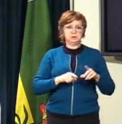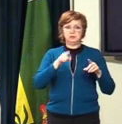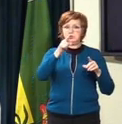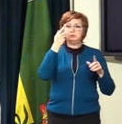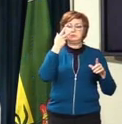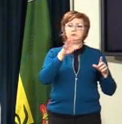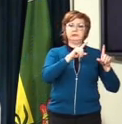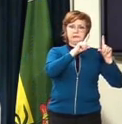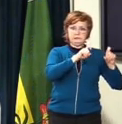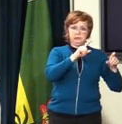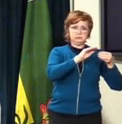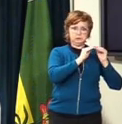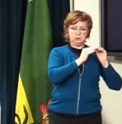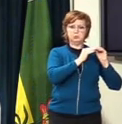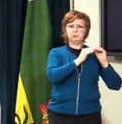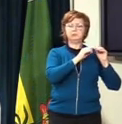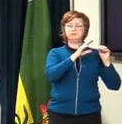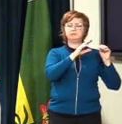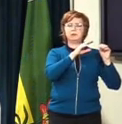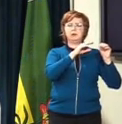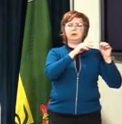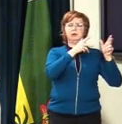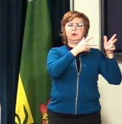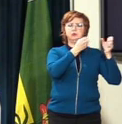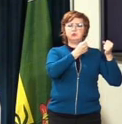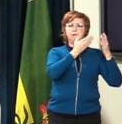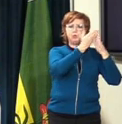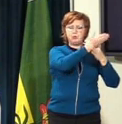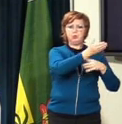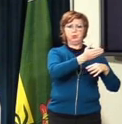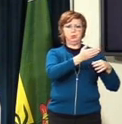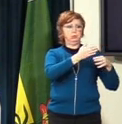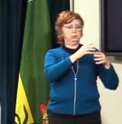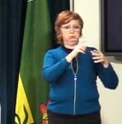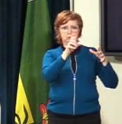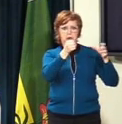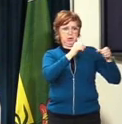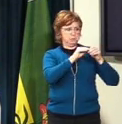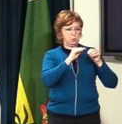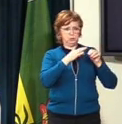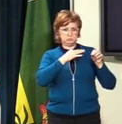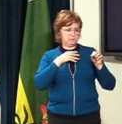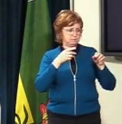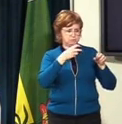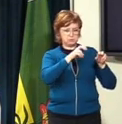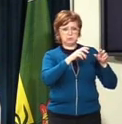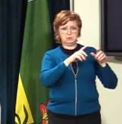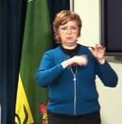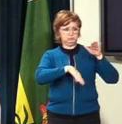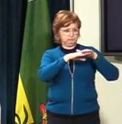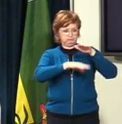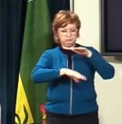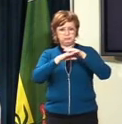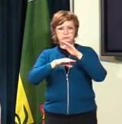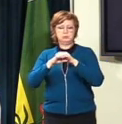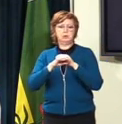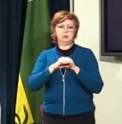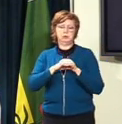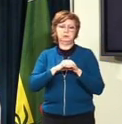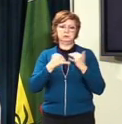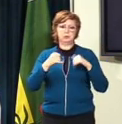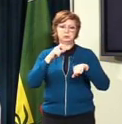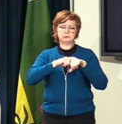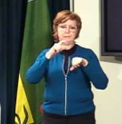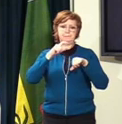our contact tracing capacity expand, but we are pushing our teams to the limit, and we need to act now to not only strengthen